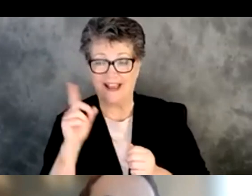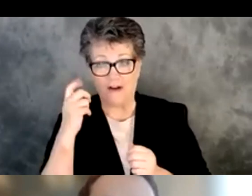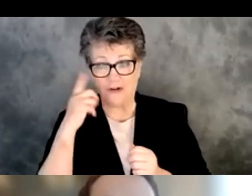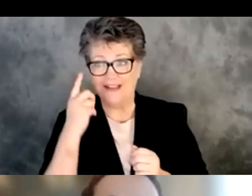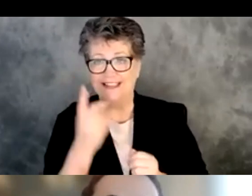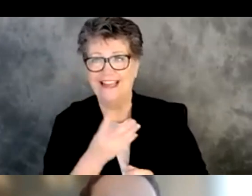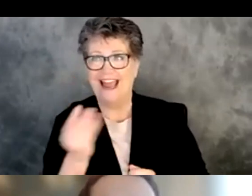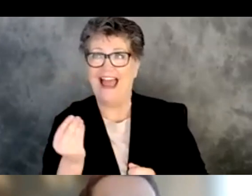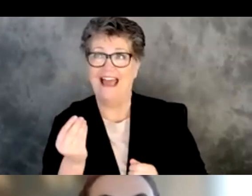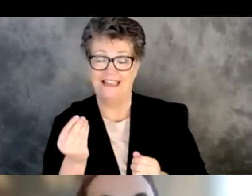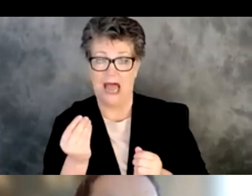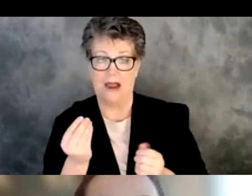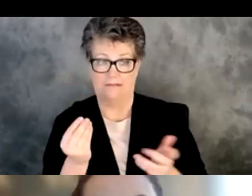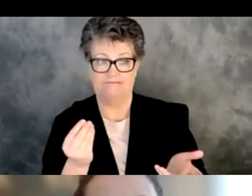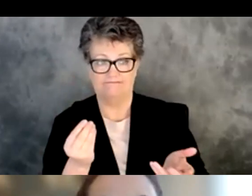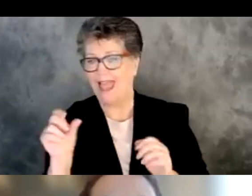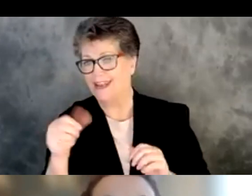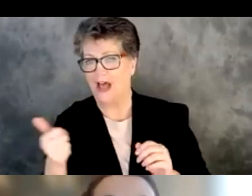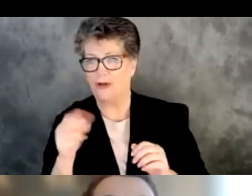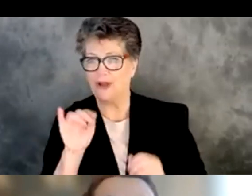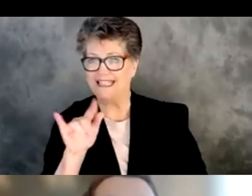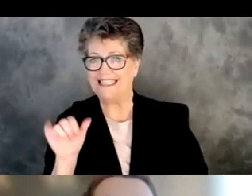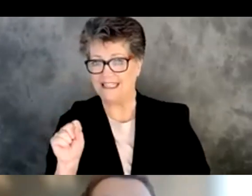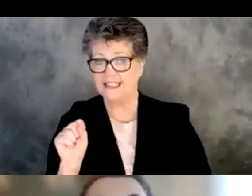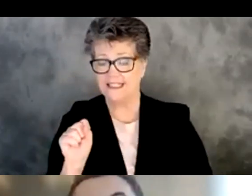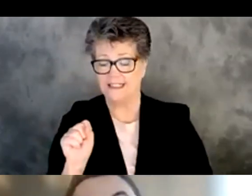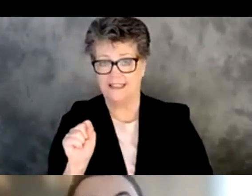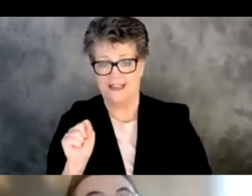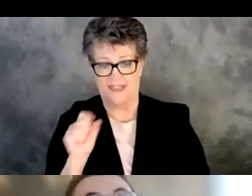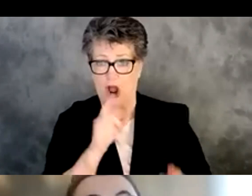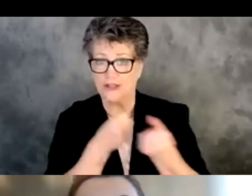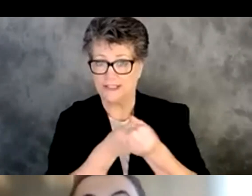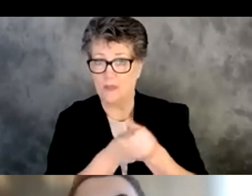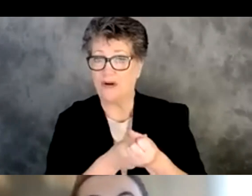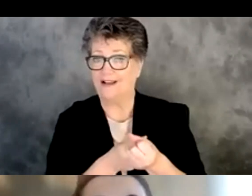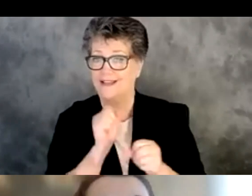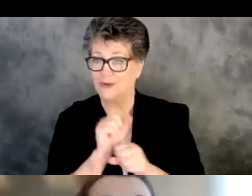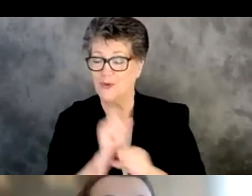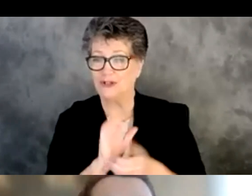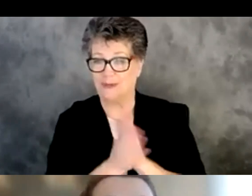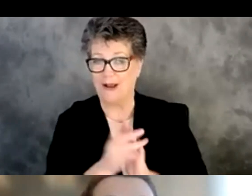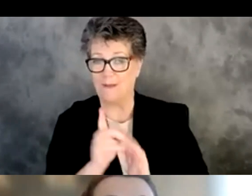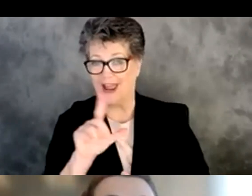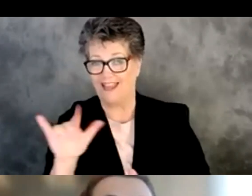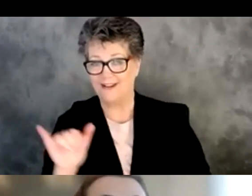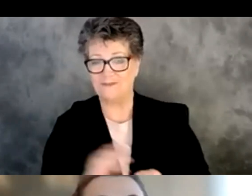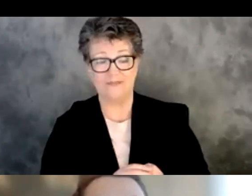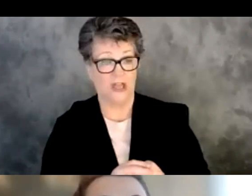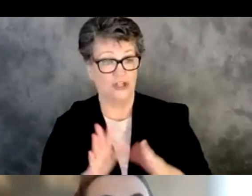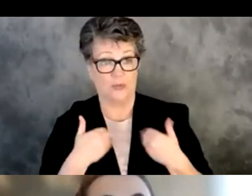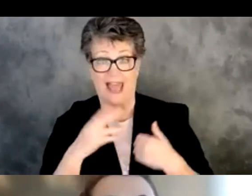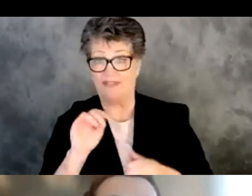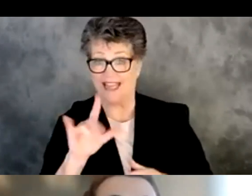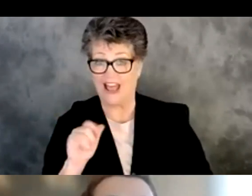and other entities that are supporting this work to become a reality. So we have the Kelsey